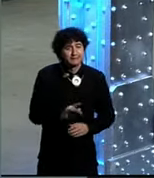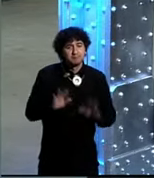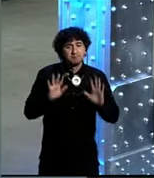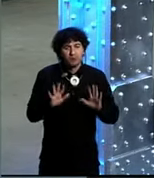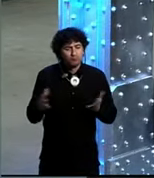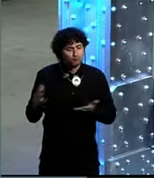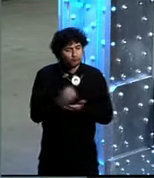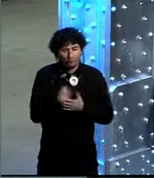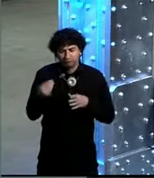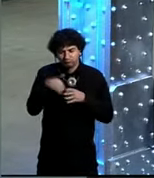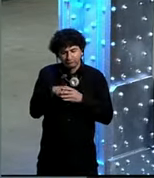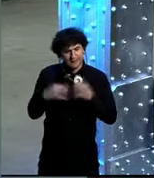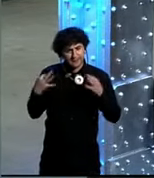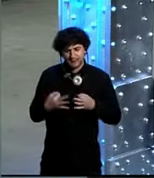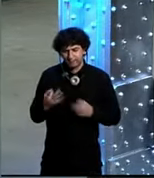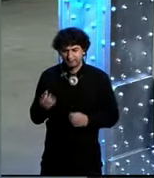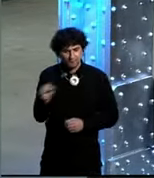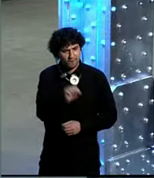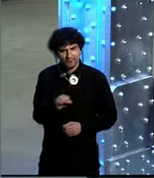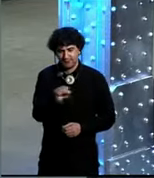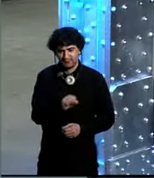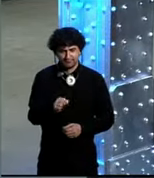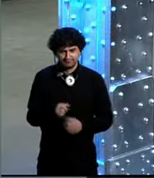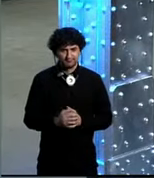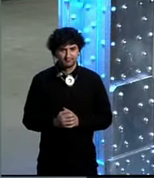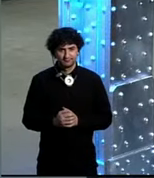great. This is the formula.